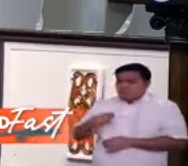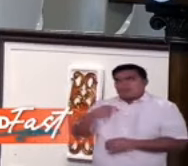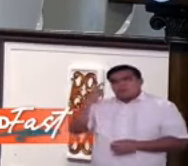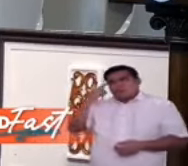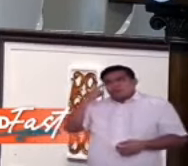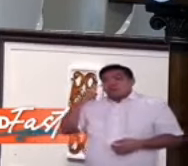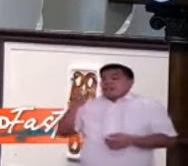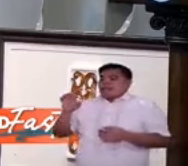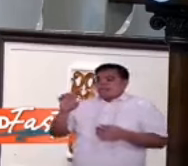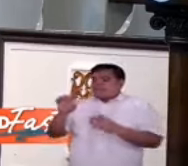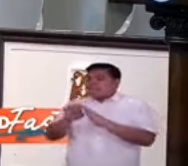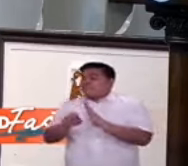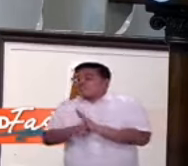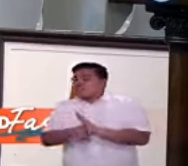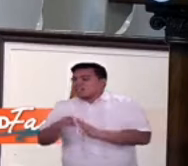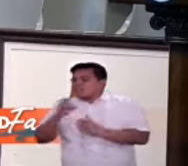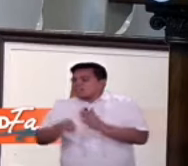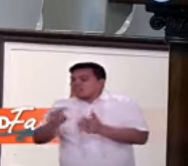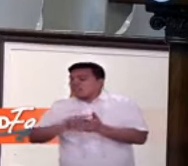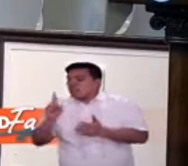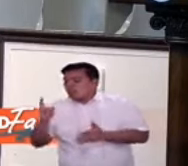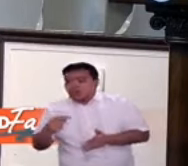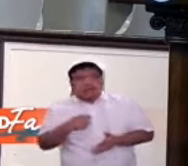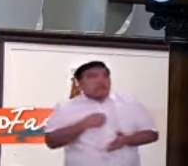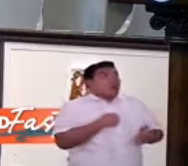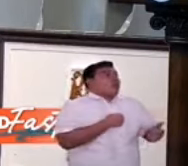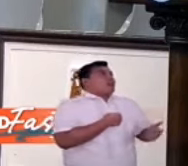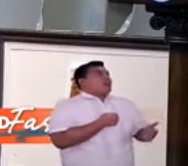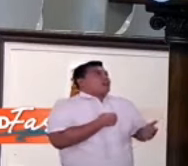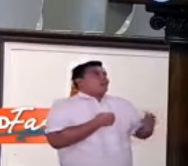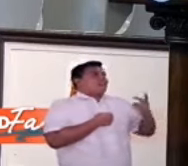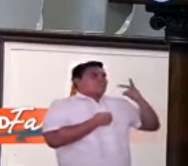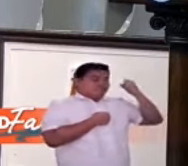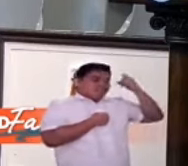I thought, Ephesians 6, 1, and then the child lit up.